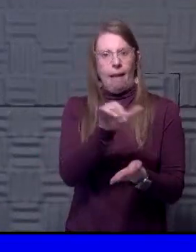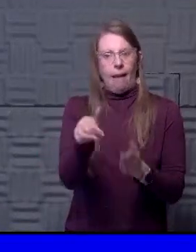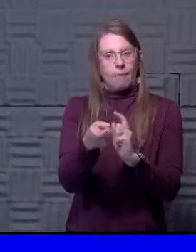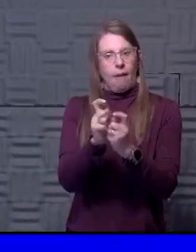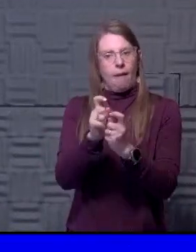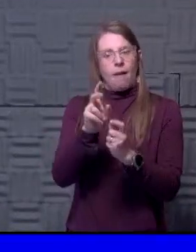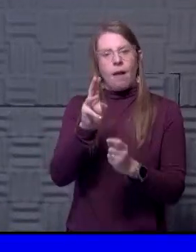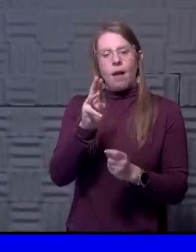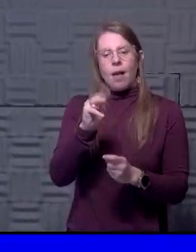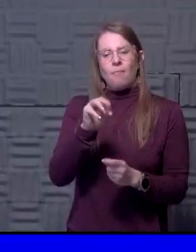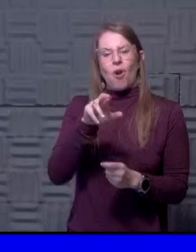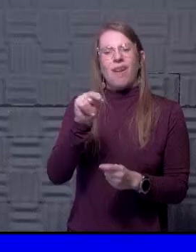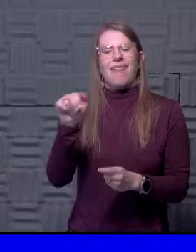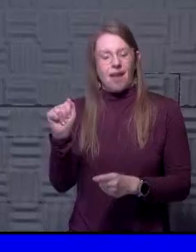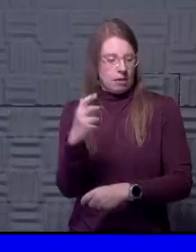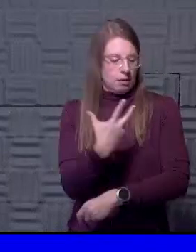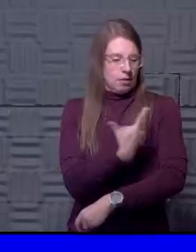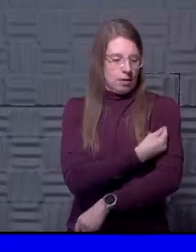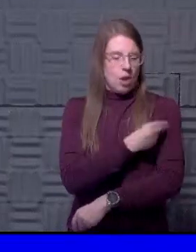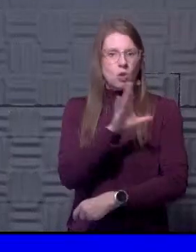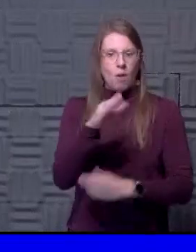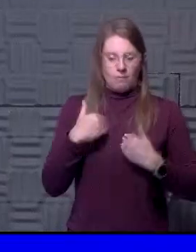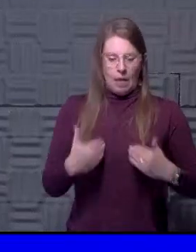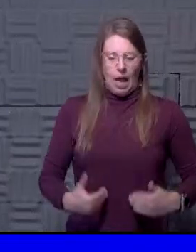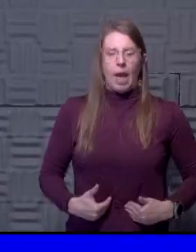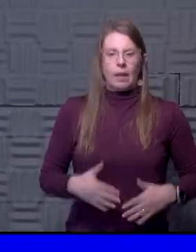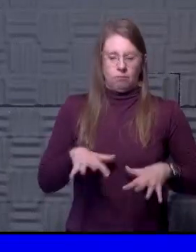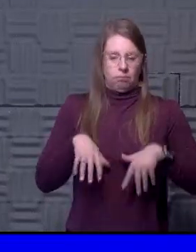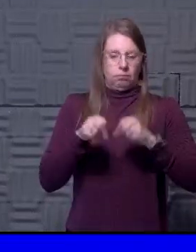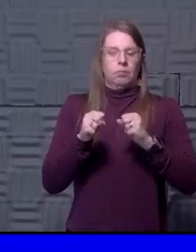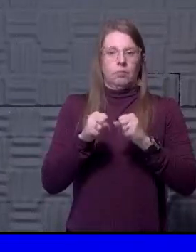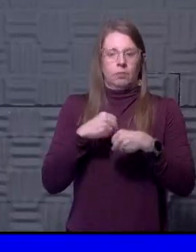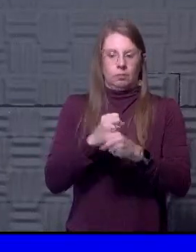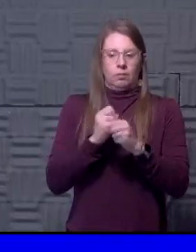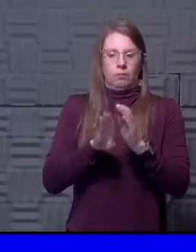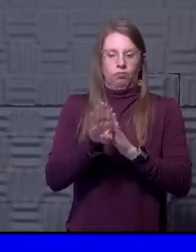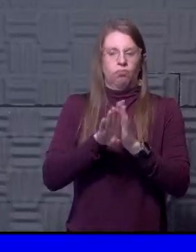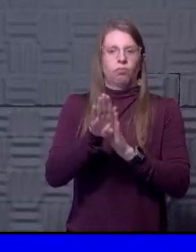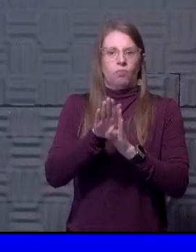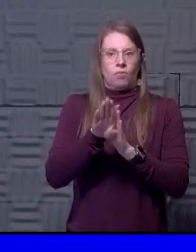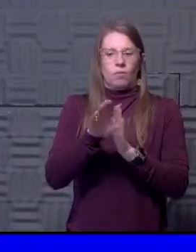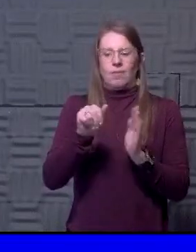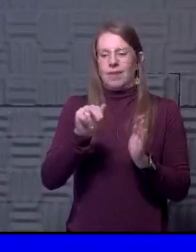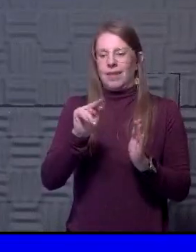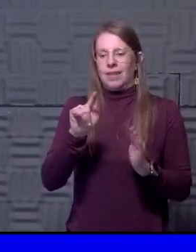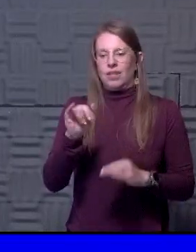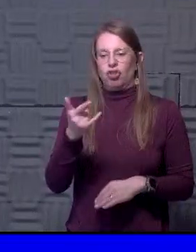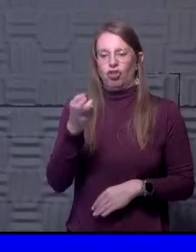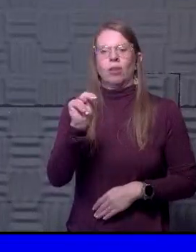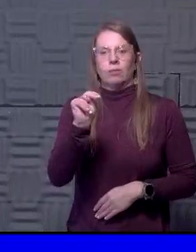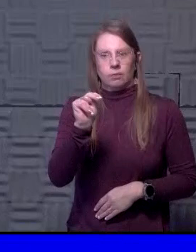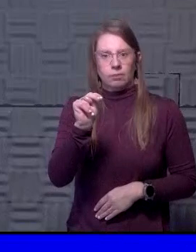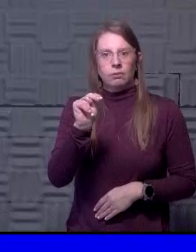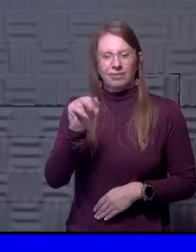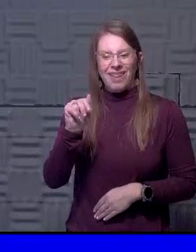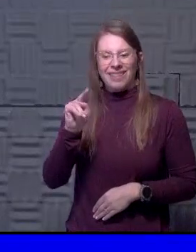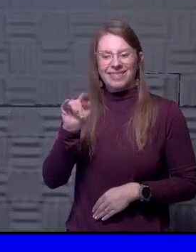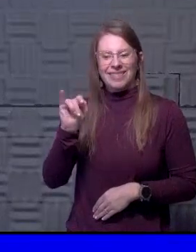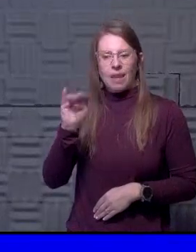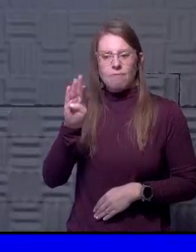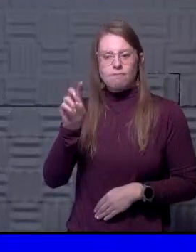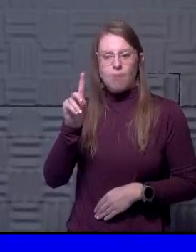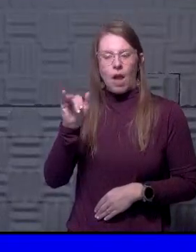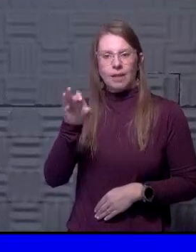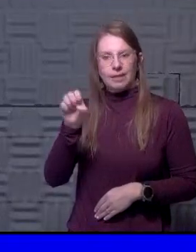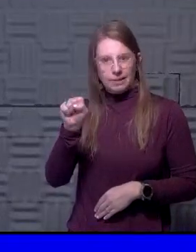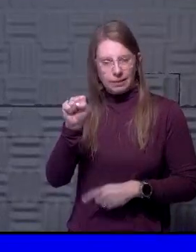modified RNA, and then your body is really going to take that over to create those antigens, to create those antibodies. So it's a little bit different